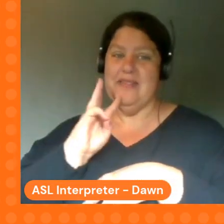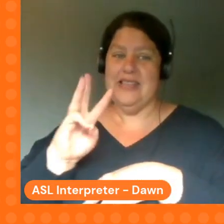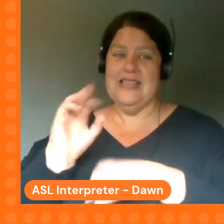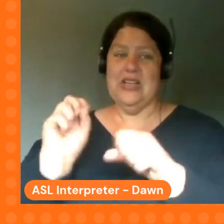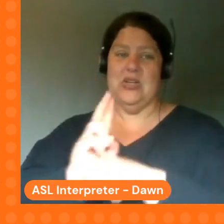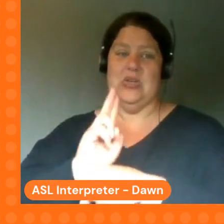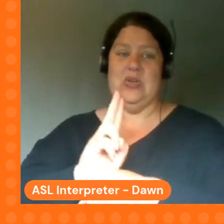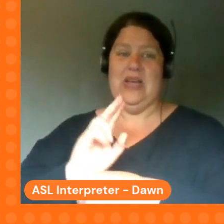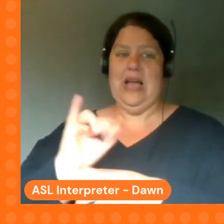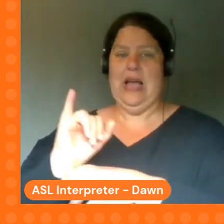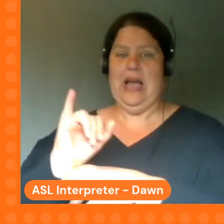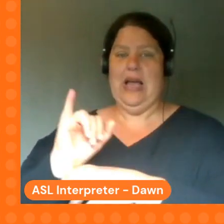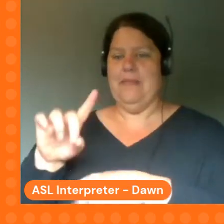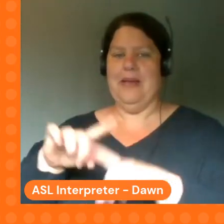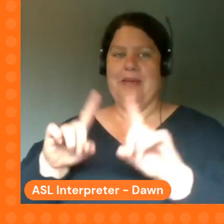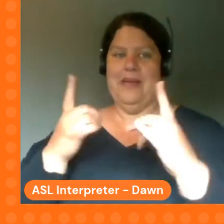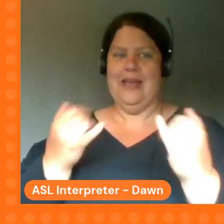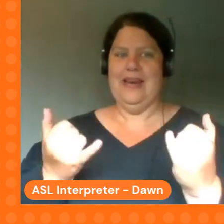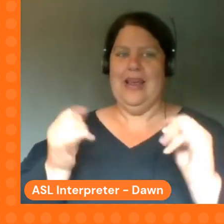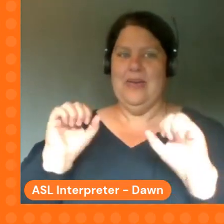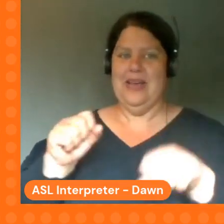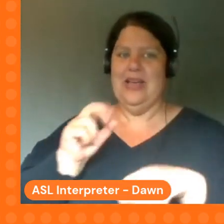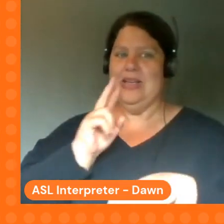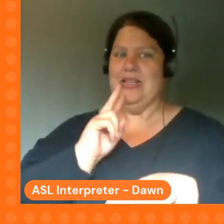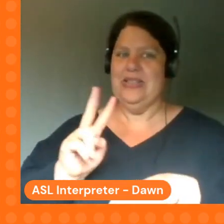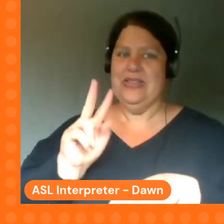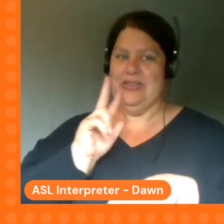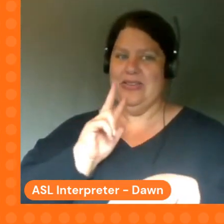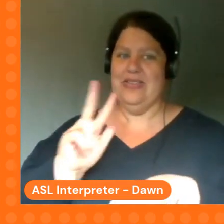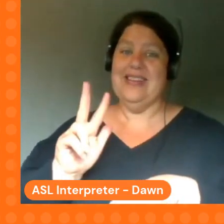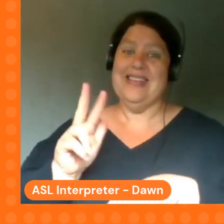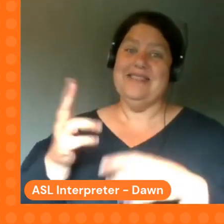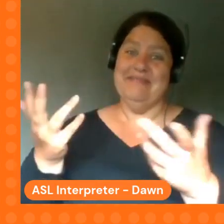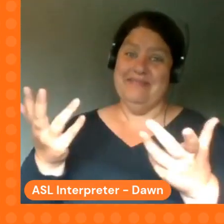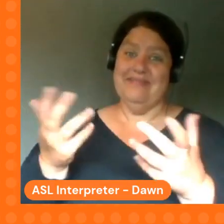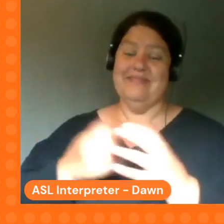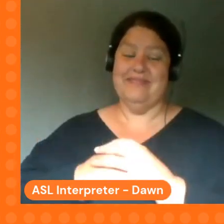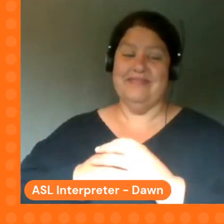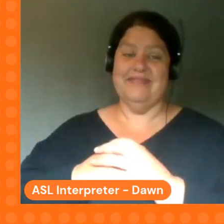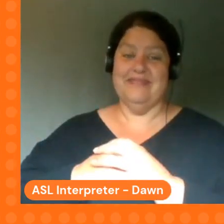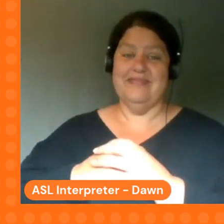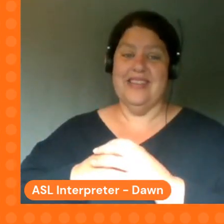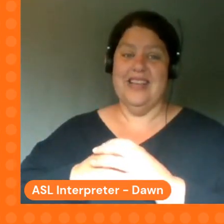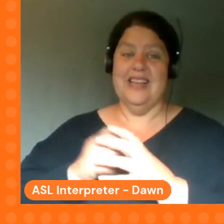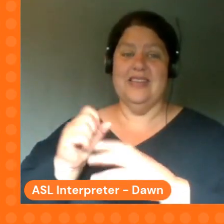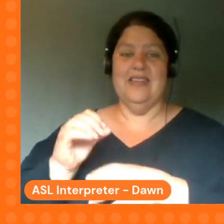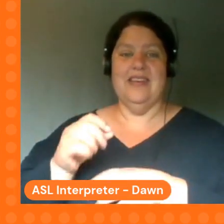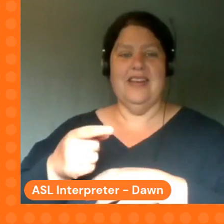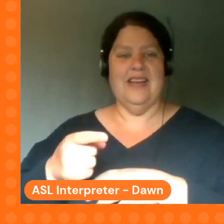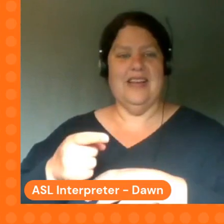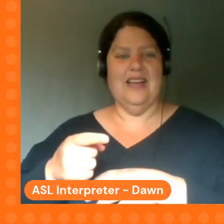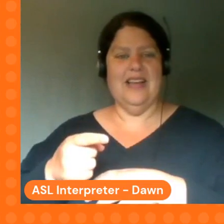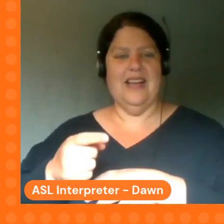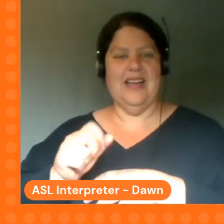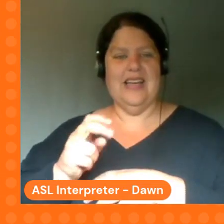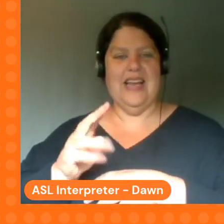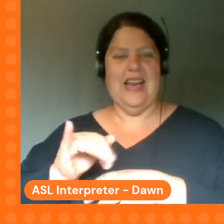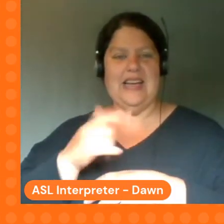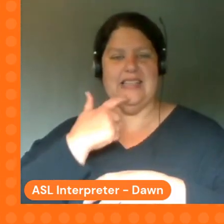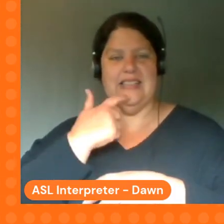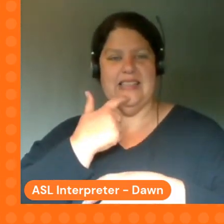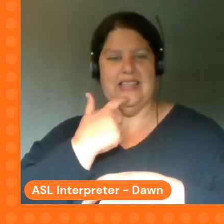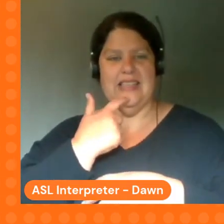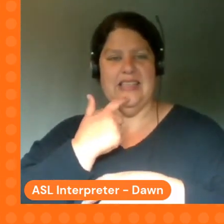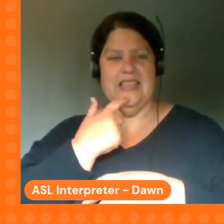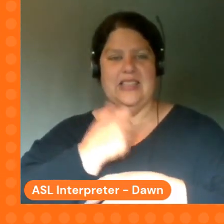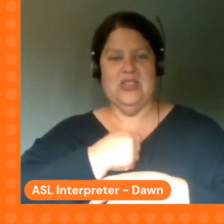nowadays like it can be like 2 or 3 years old. So I'm sorry to that it cut you off, but I think we